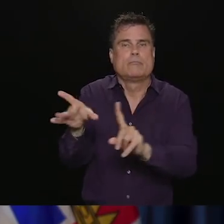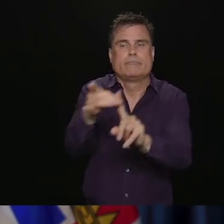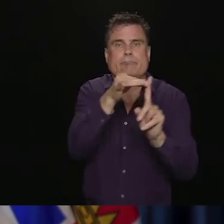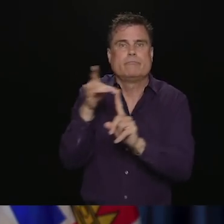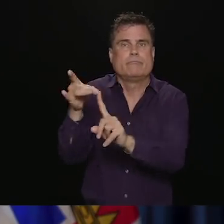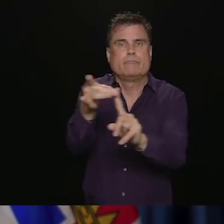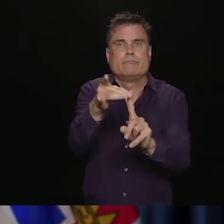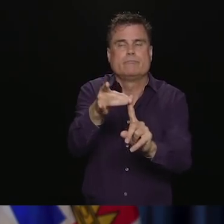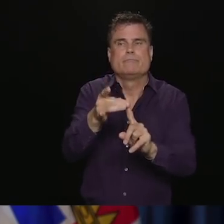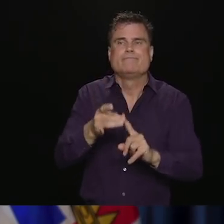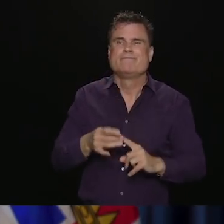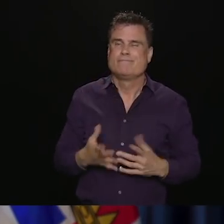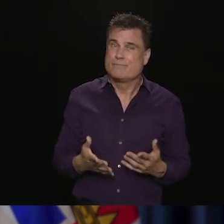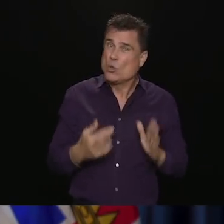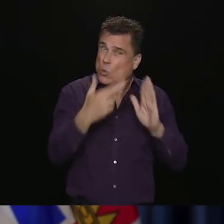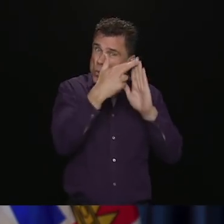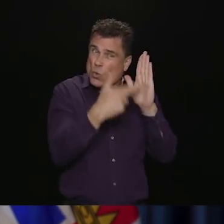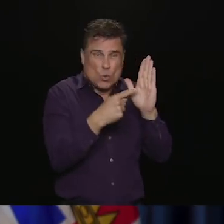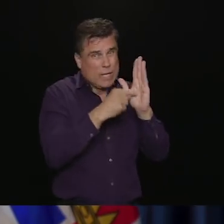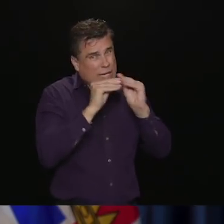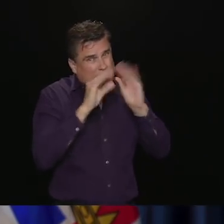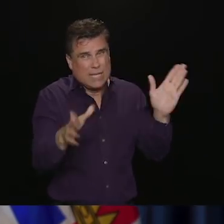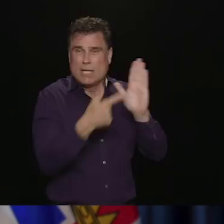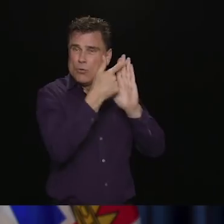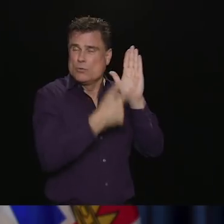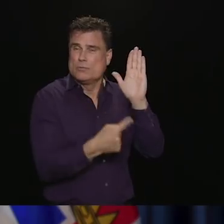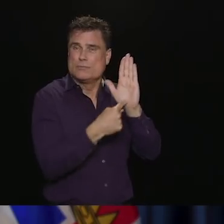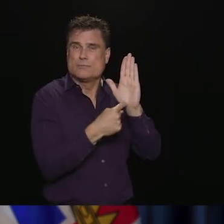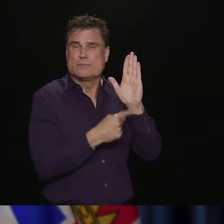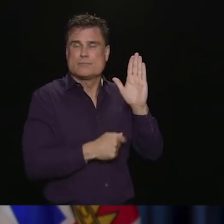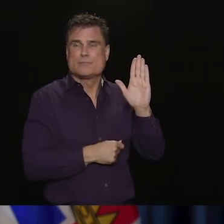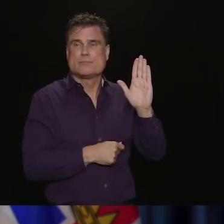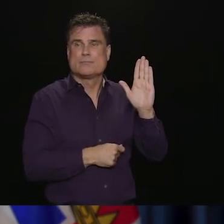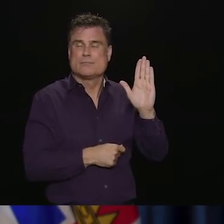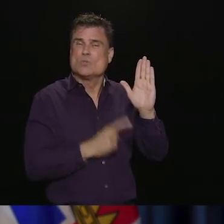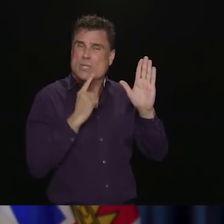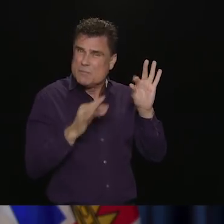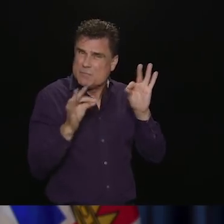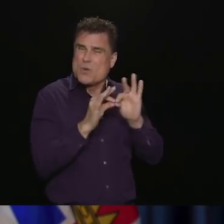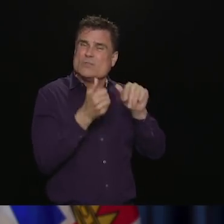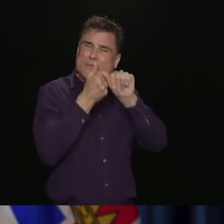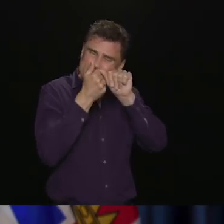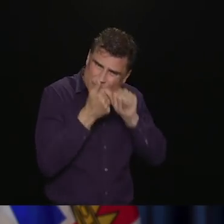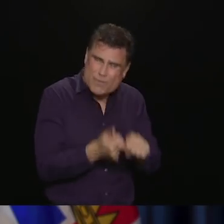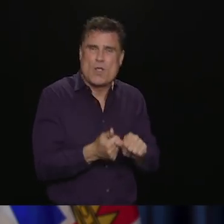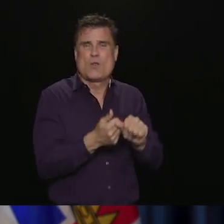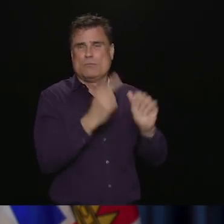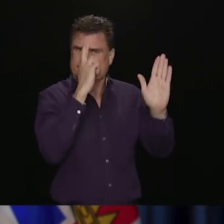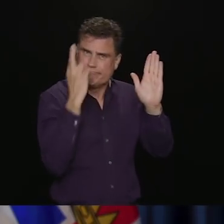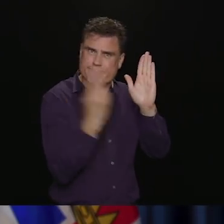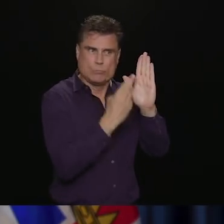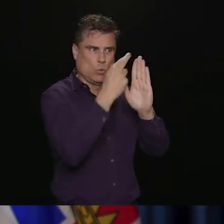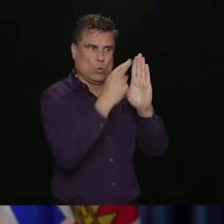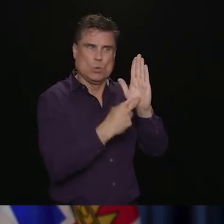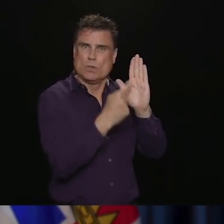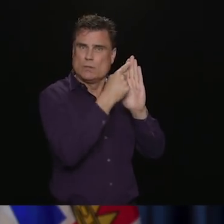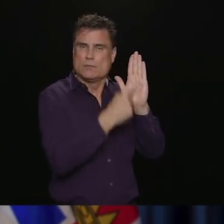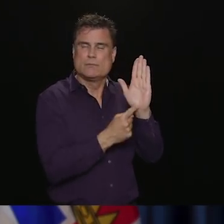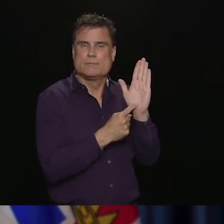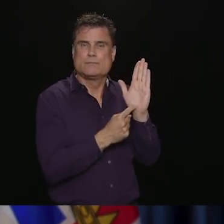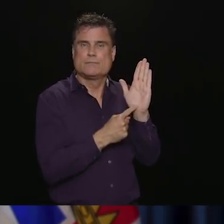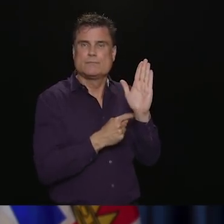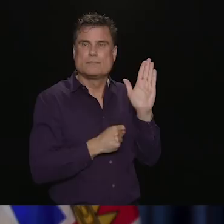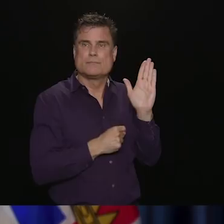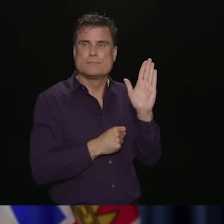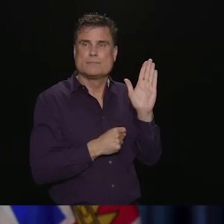think what I say to people is, first of all, there are enormous opportunities, I think, to express our opinion in the